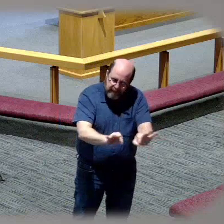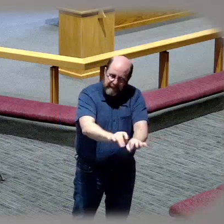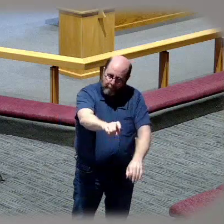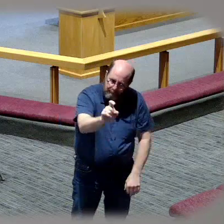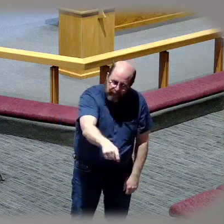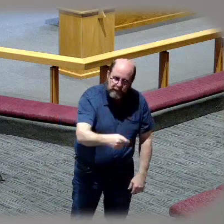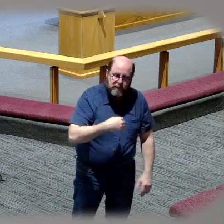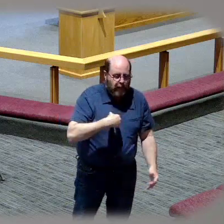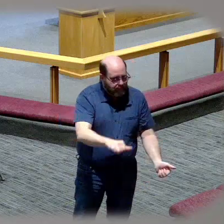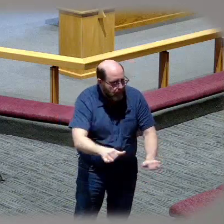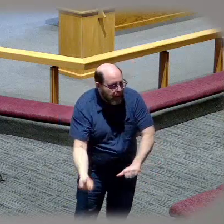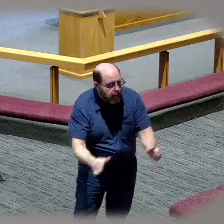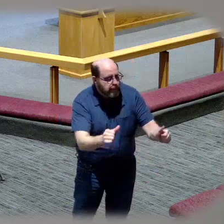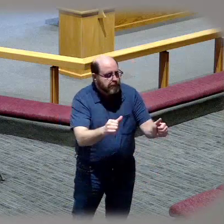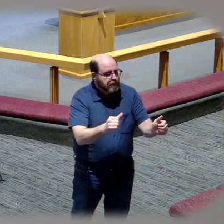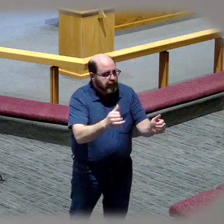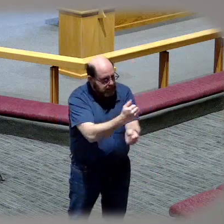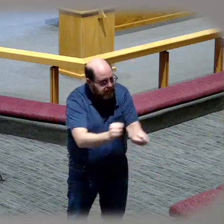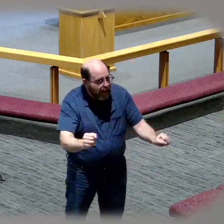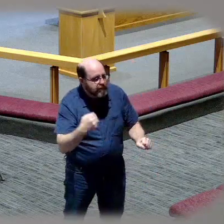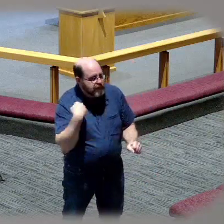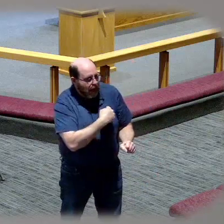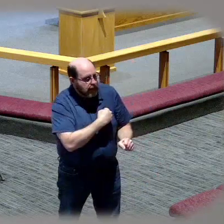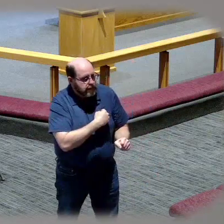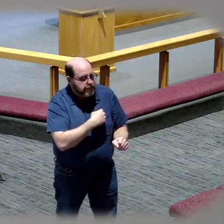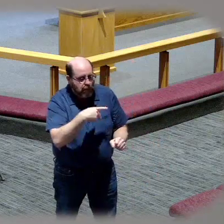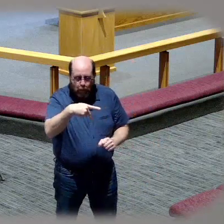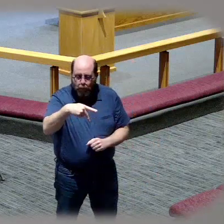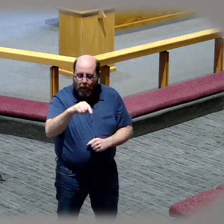salvation. Baptism saves us, St. Peter says.